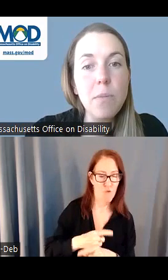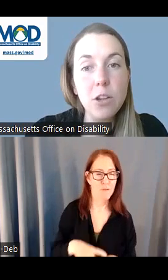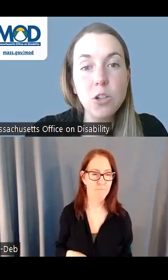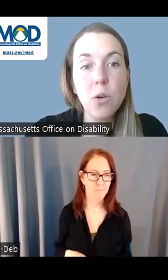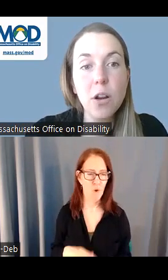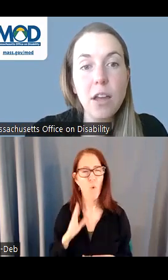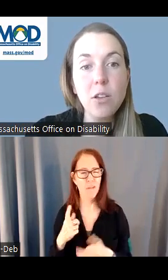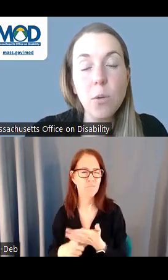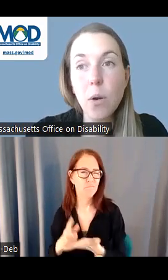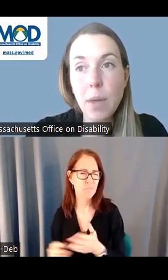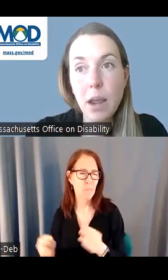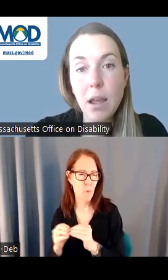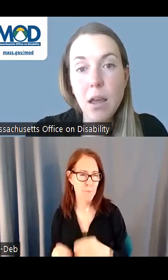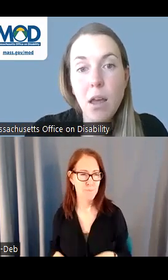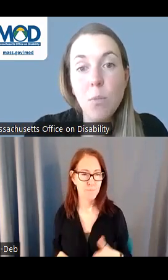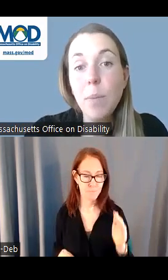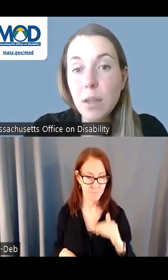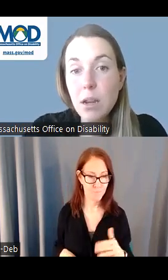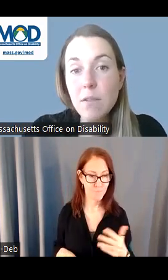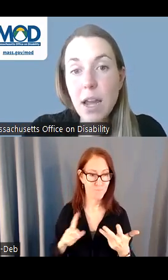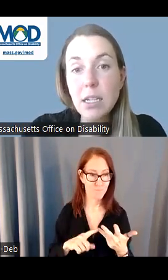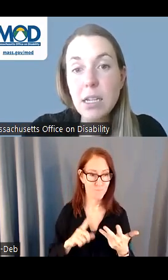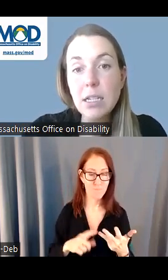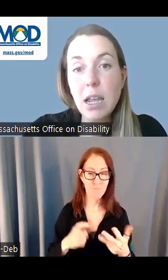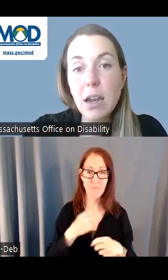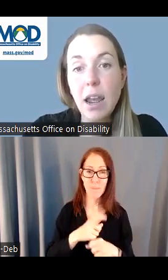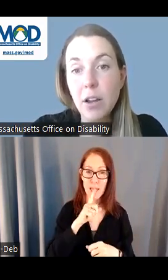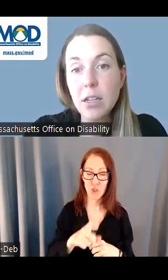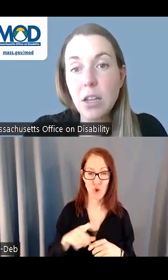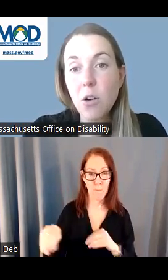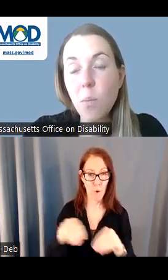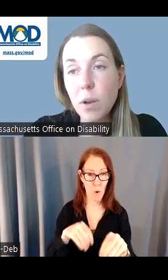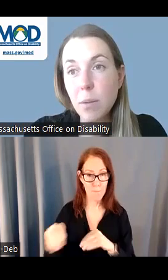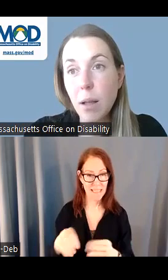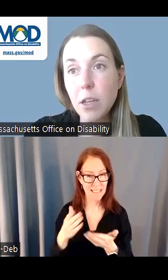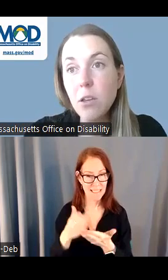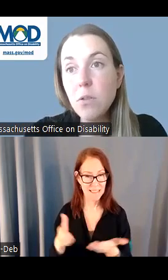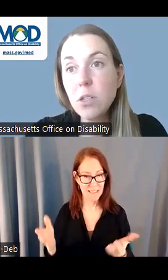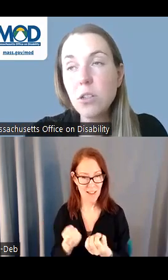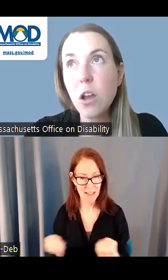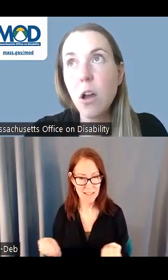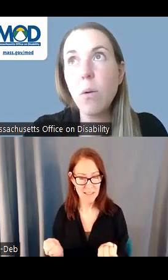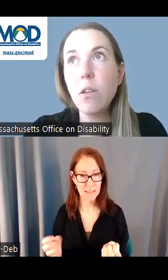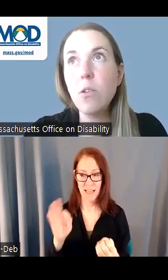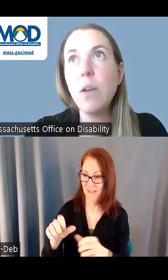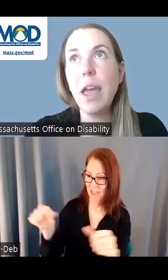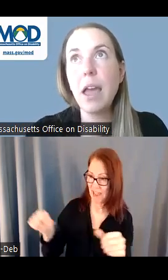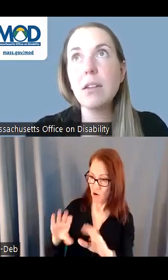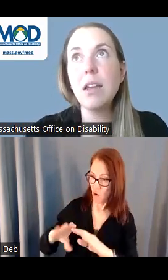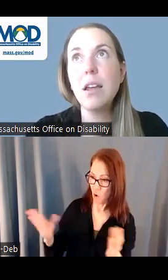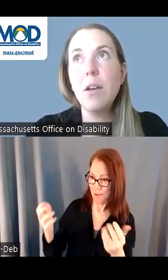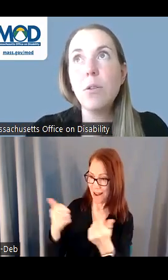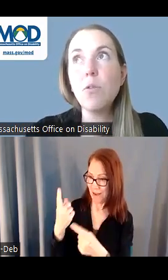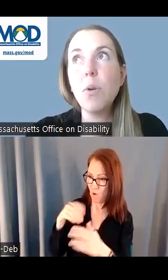to make sure that you're permitting mobility devices in areas that are open to public use. So you